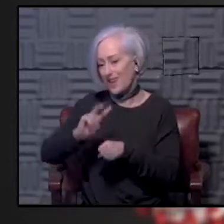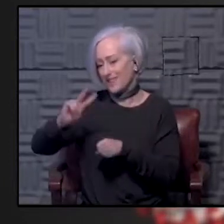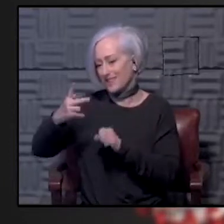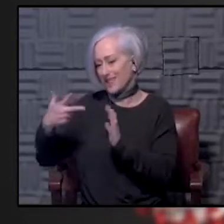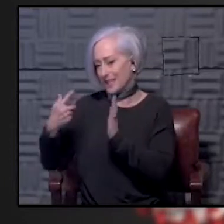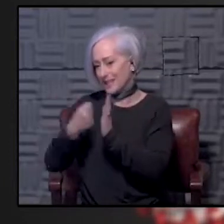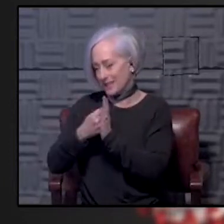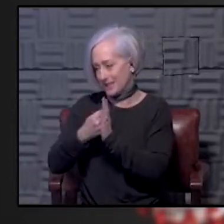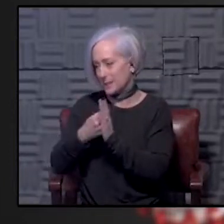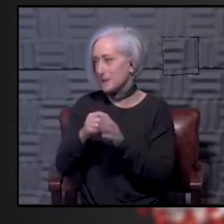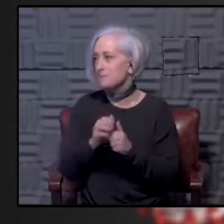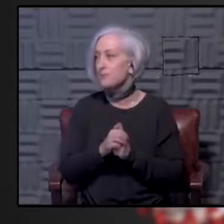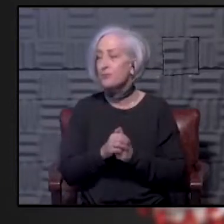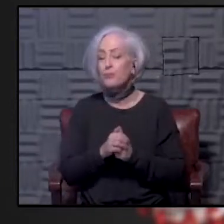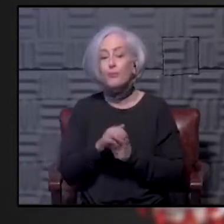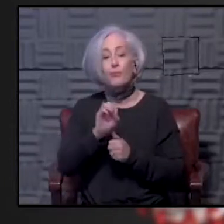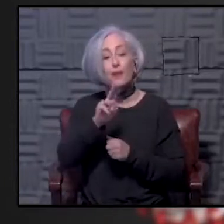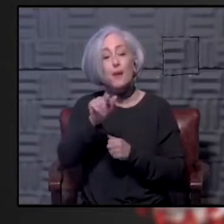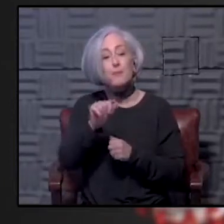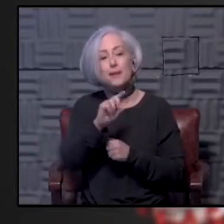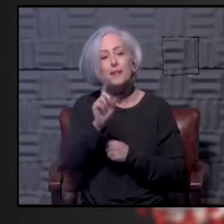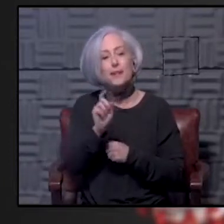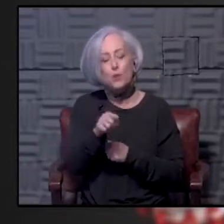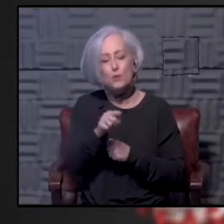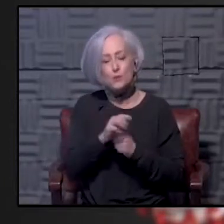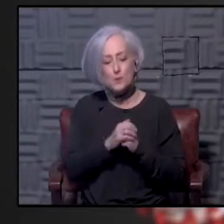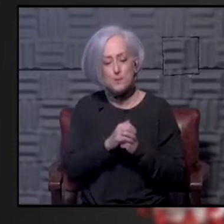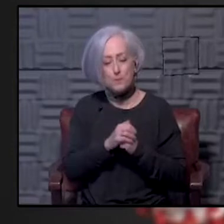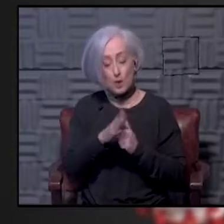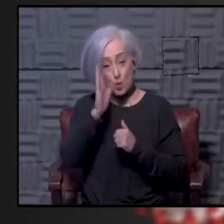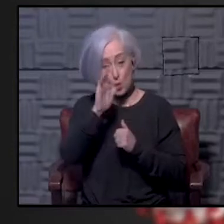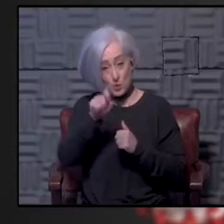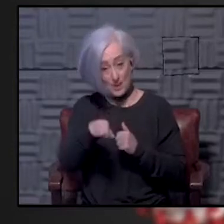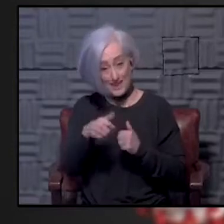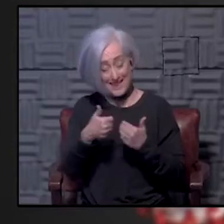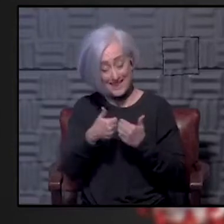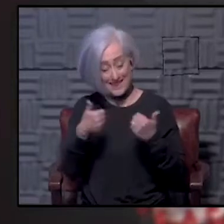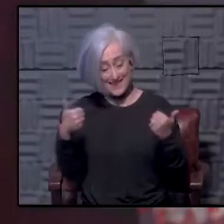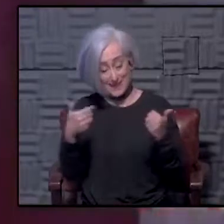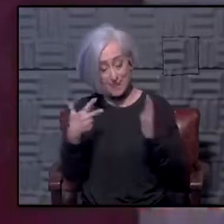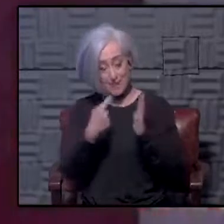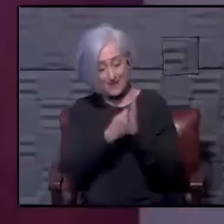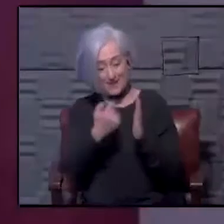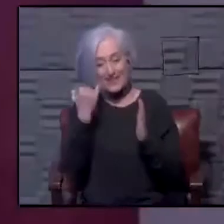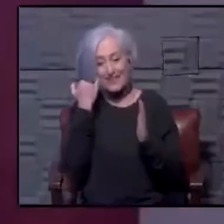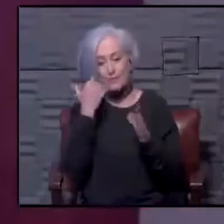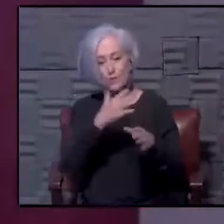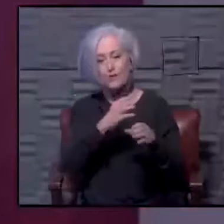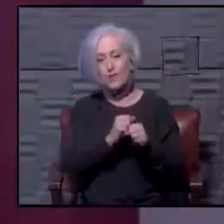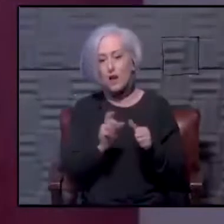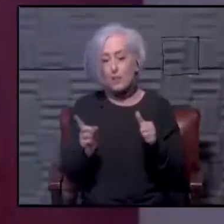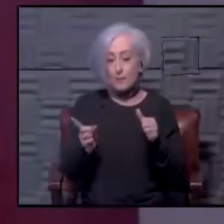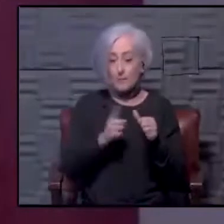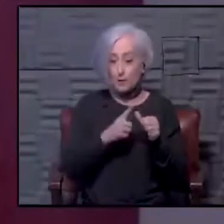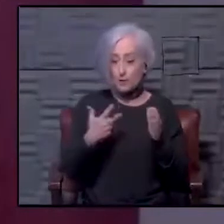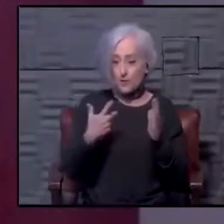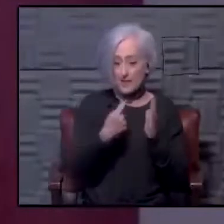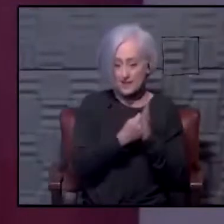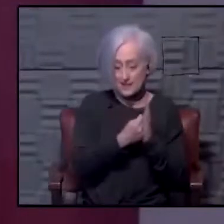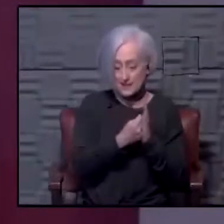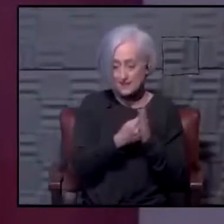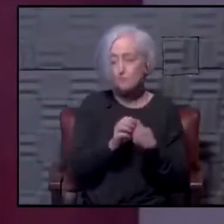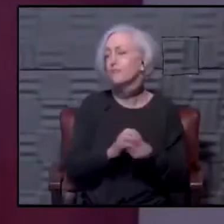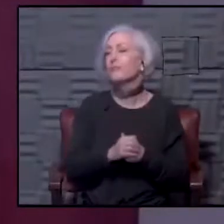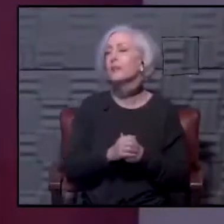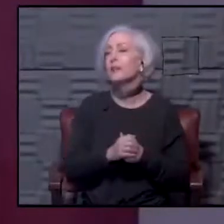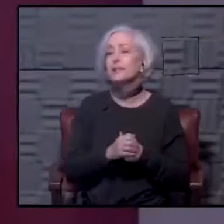So it sounds like it's asking, would we need a separate vaccine if we've already received the original vaccine? And I think that's something that we